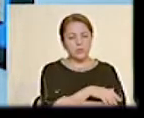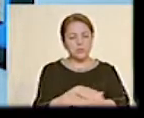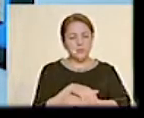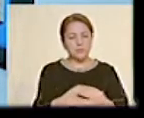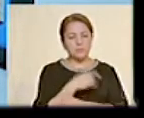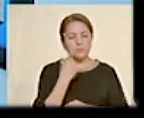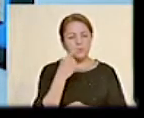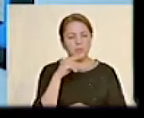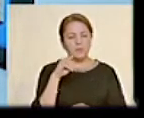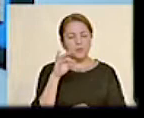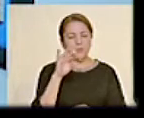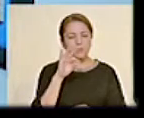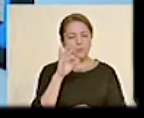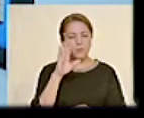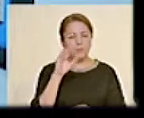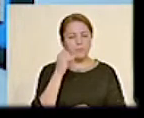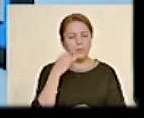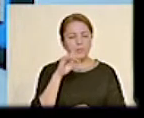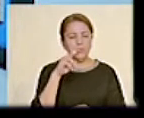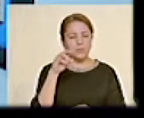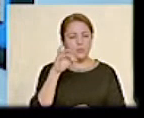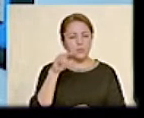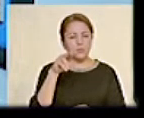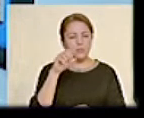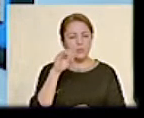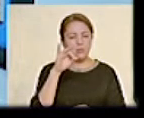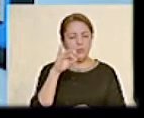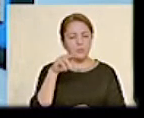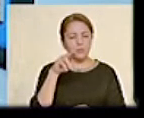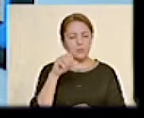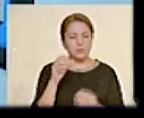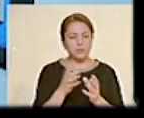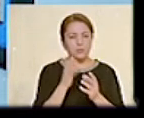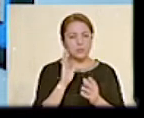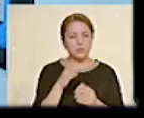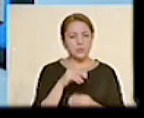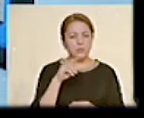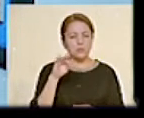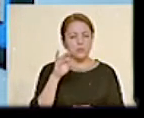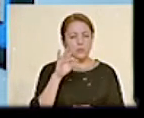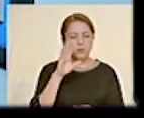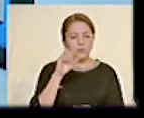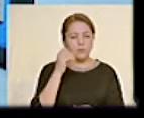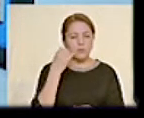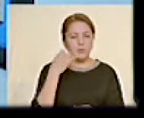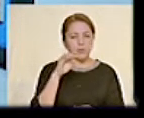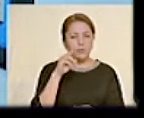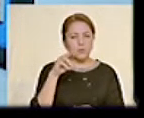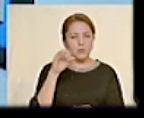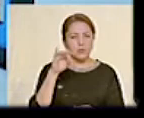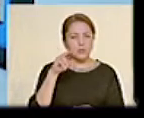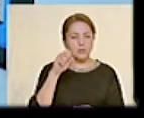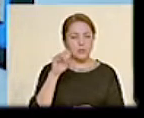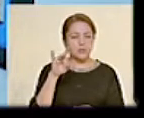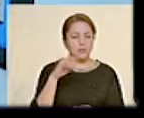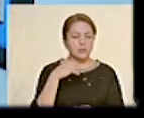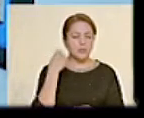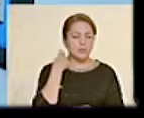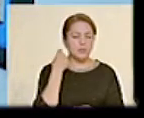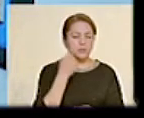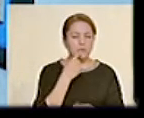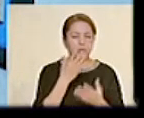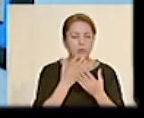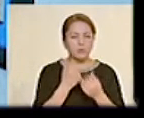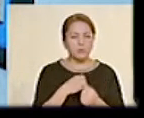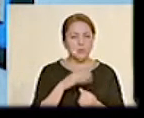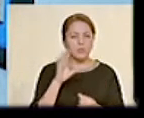bir providerlarda saqlanadi. Ya'ni providerlar ingliz tilidan olingan so'z bo'lib,